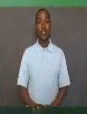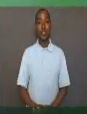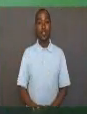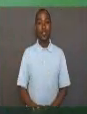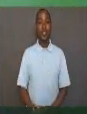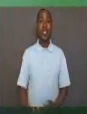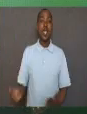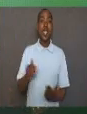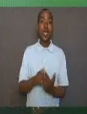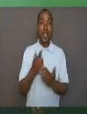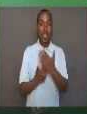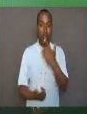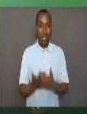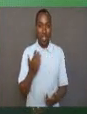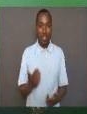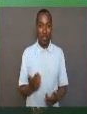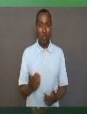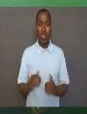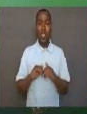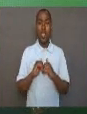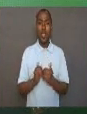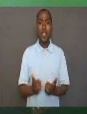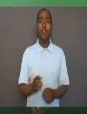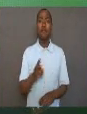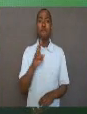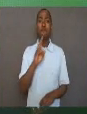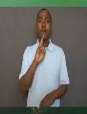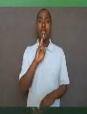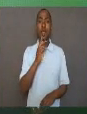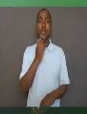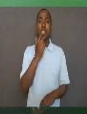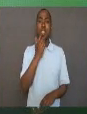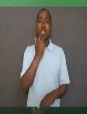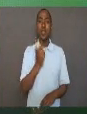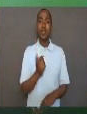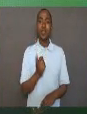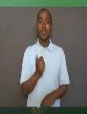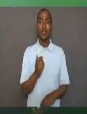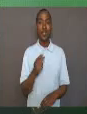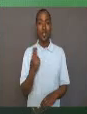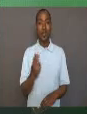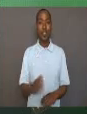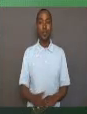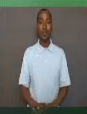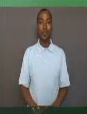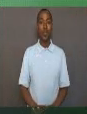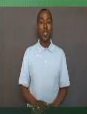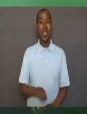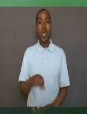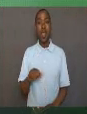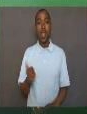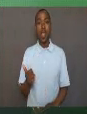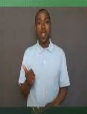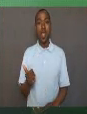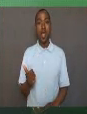We discussed how the vitamin C test is outlined, and we discussed